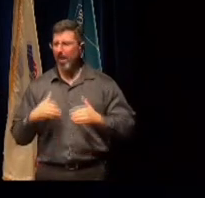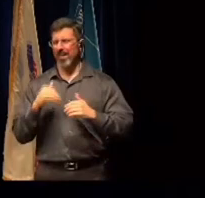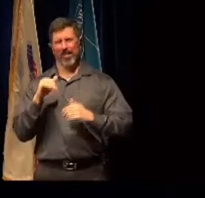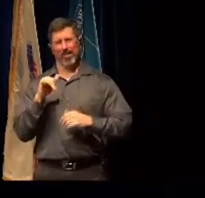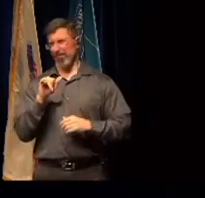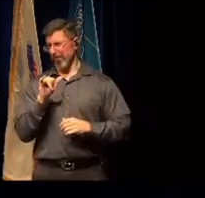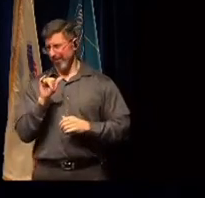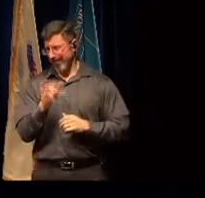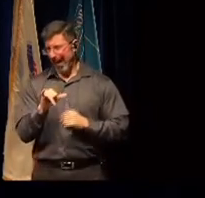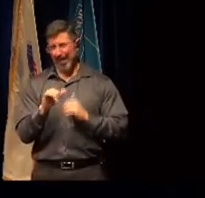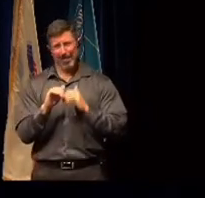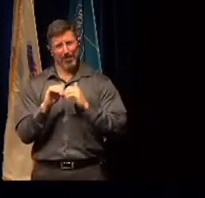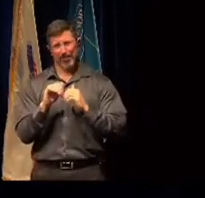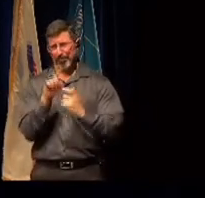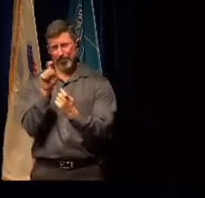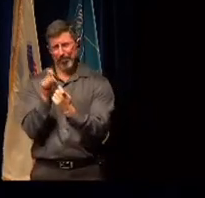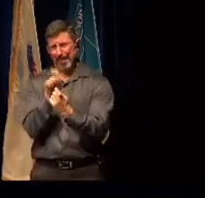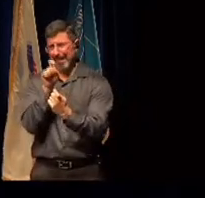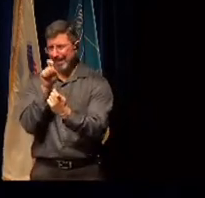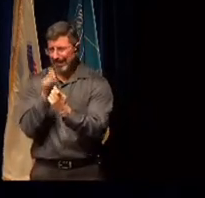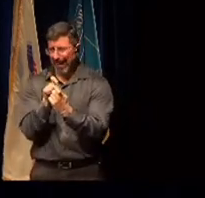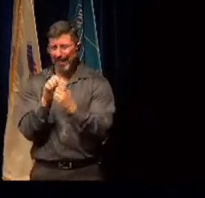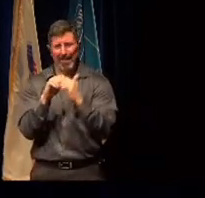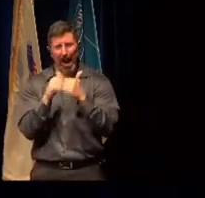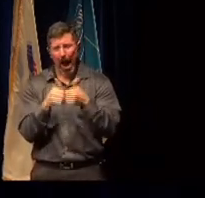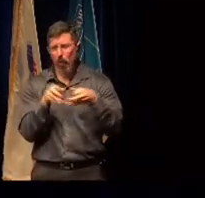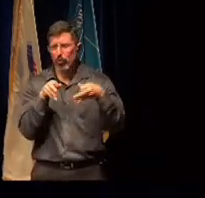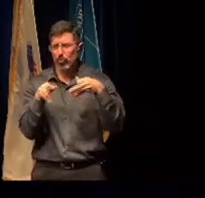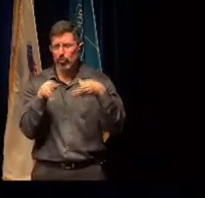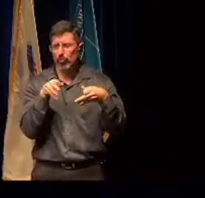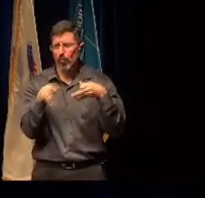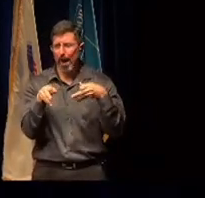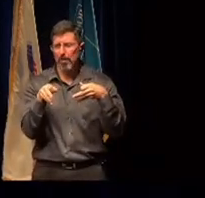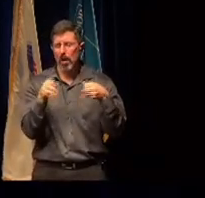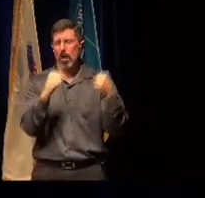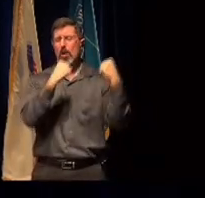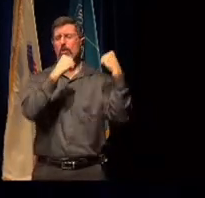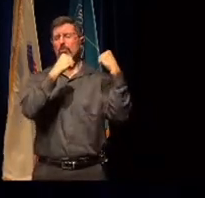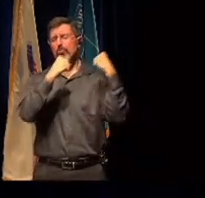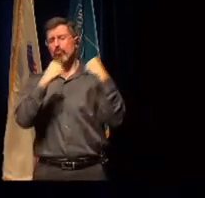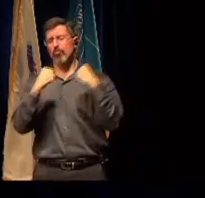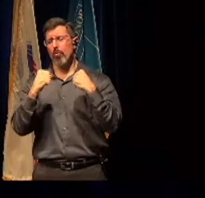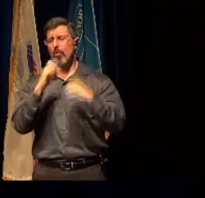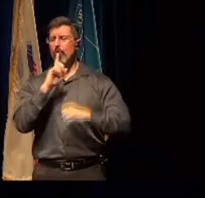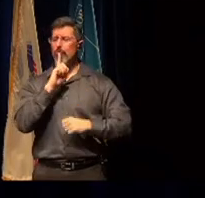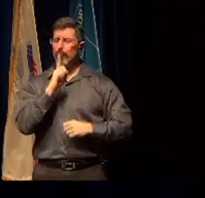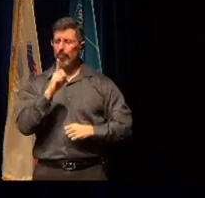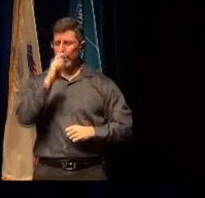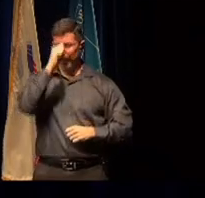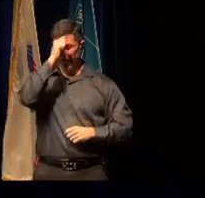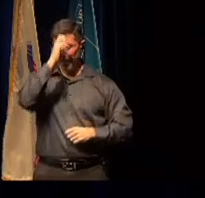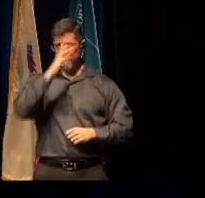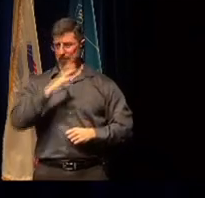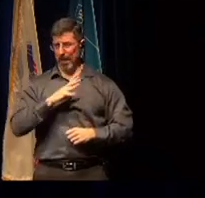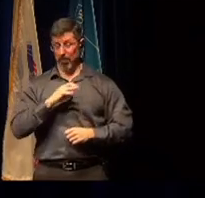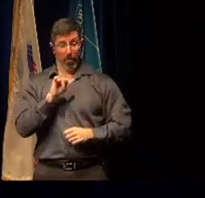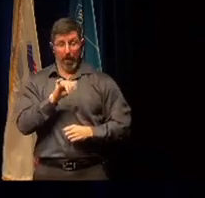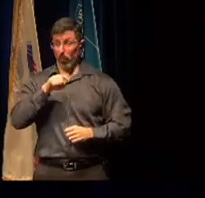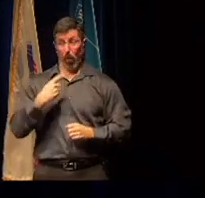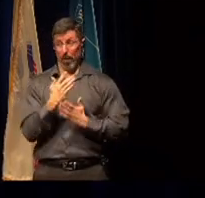epitome of a strong, real man. But we know that this was only a part of what shaped this